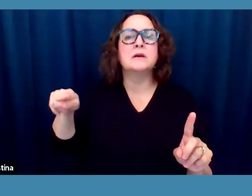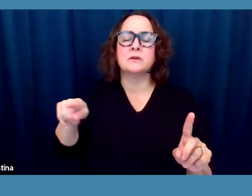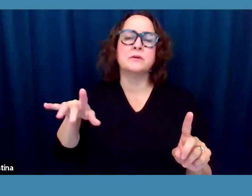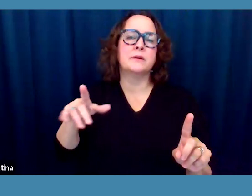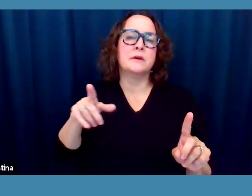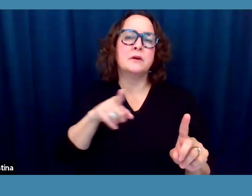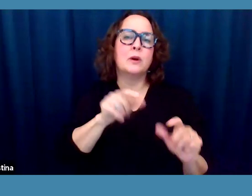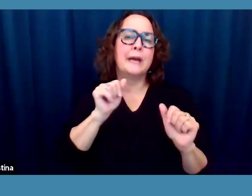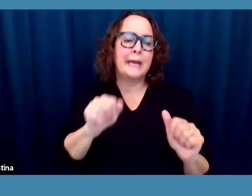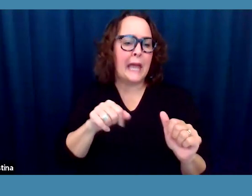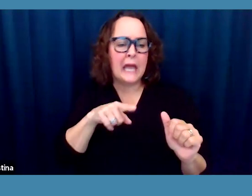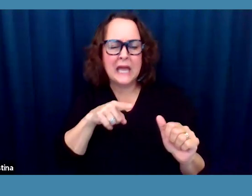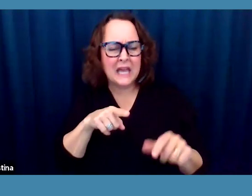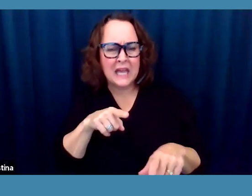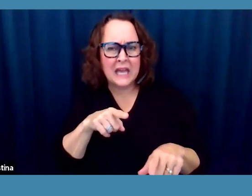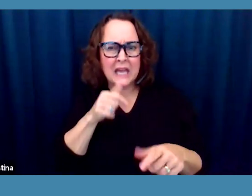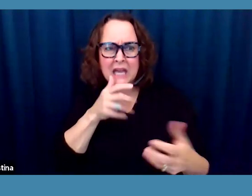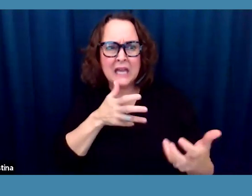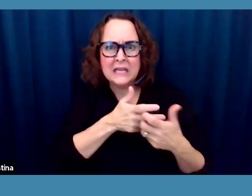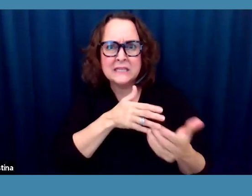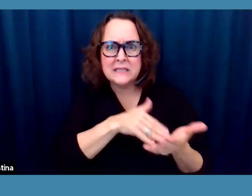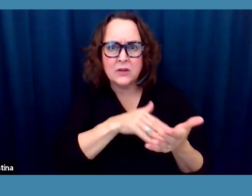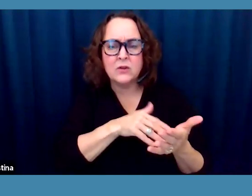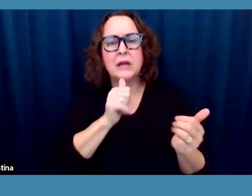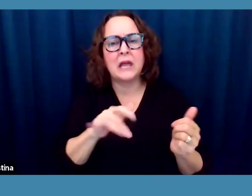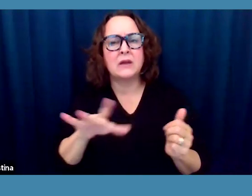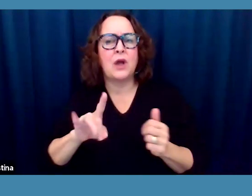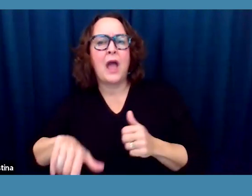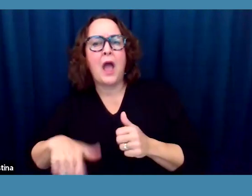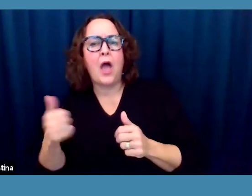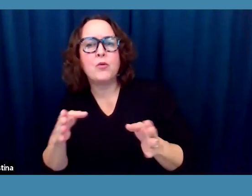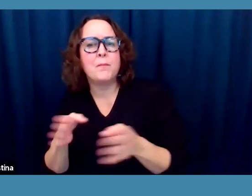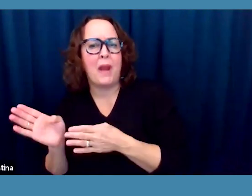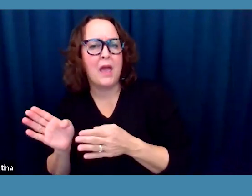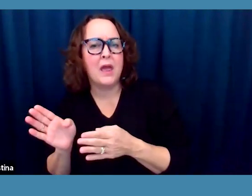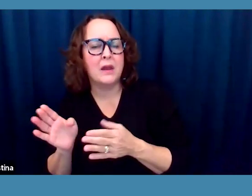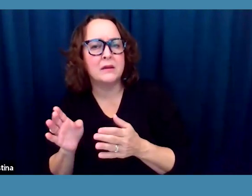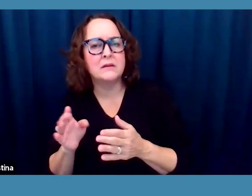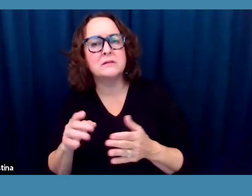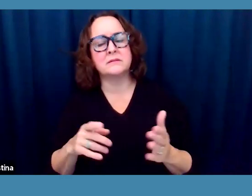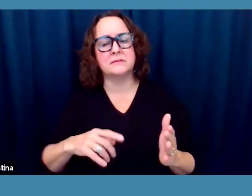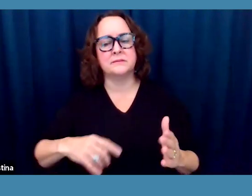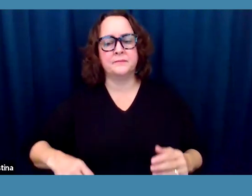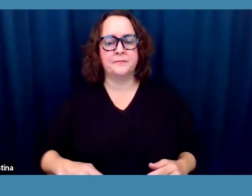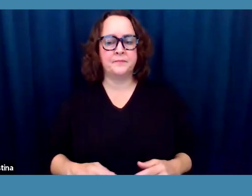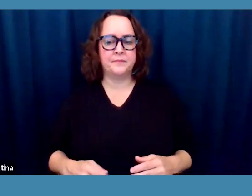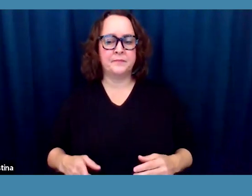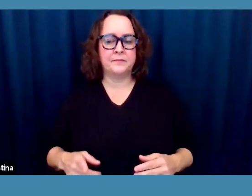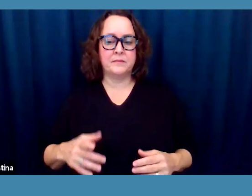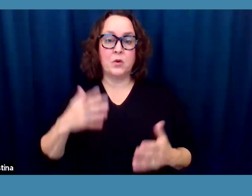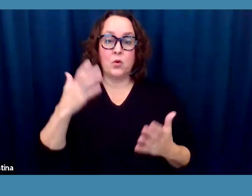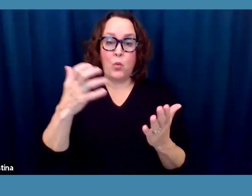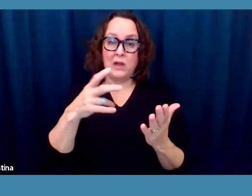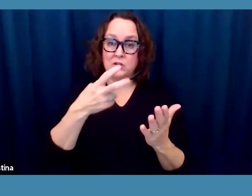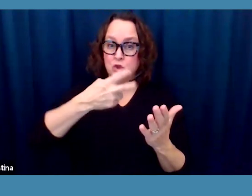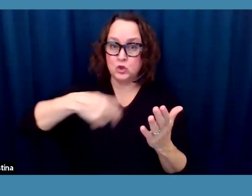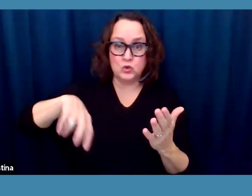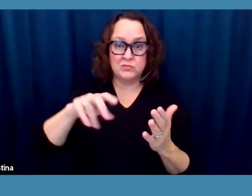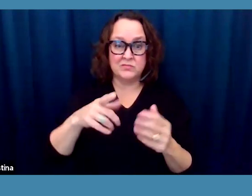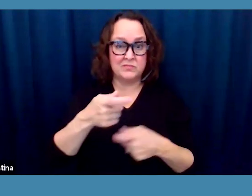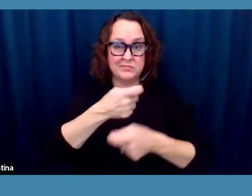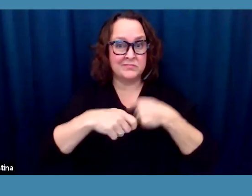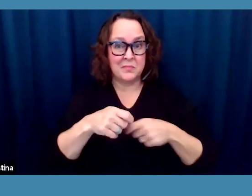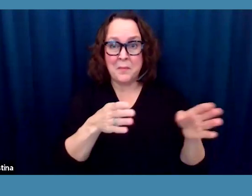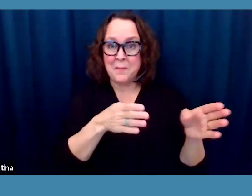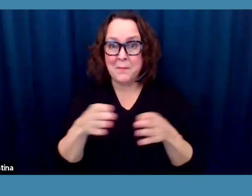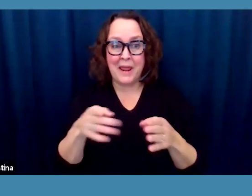choosing one plan or another is likely to be personal to you. But you do have a choice. And if you want to switch the plan, if you don't like the